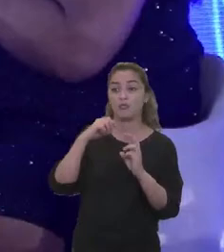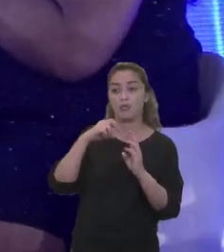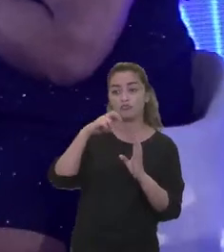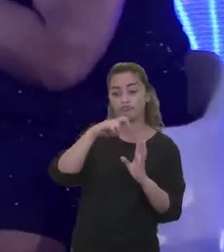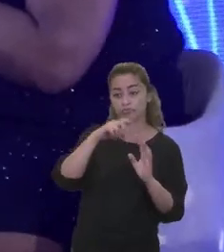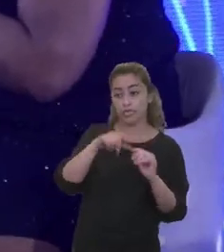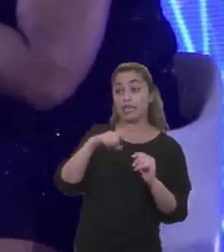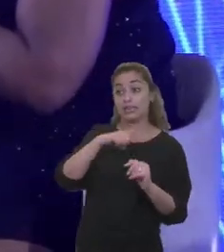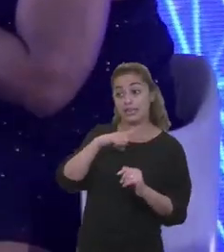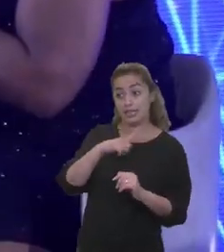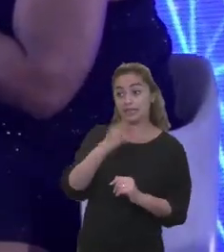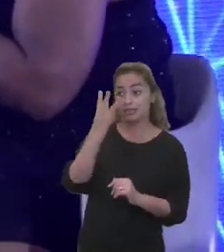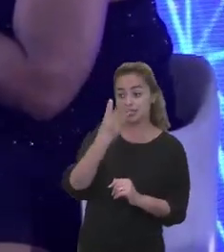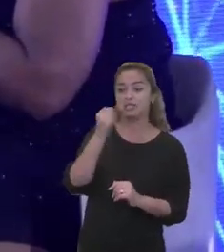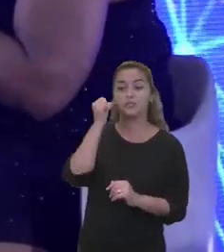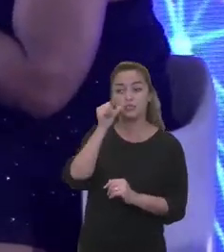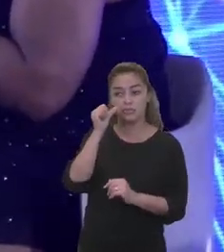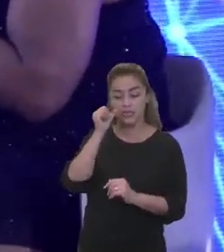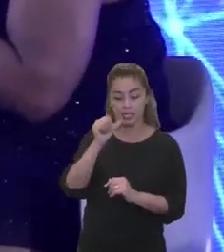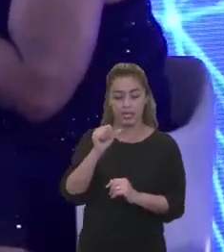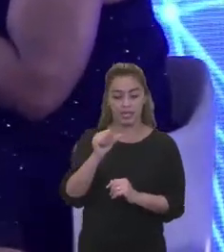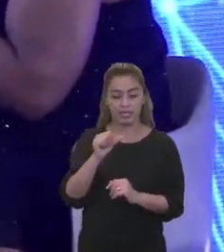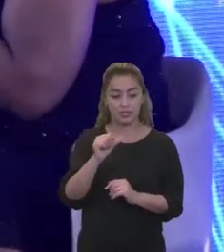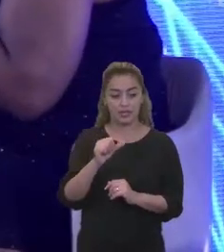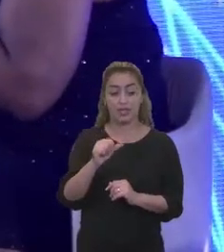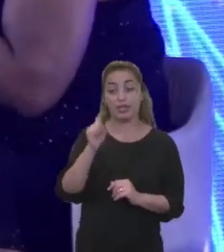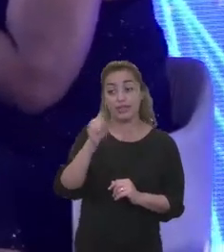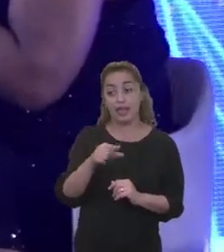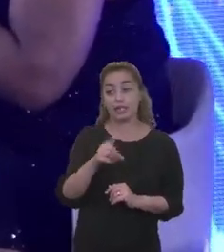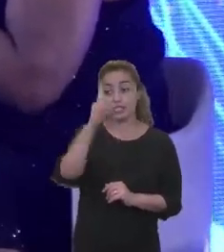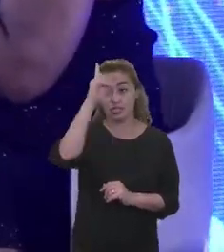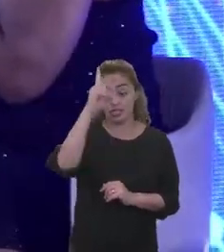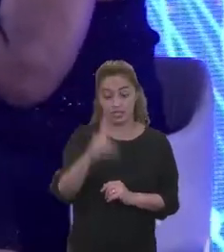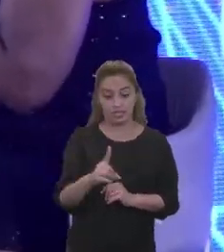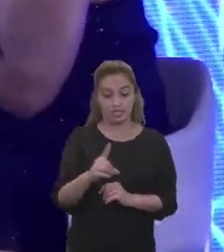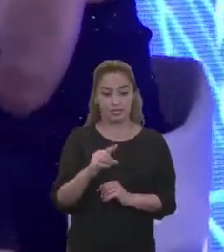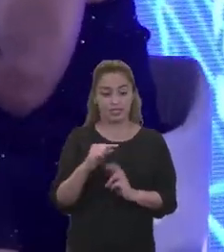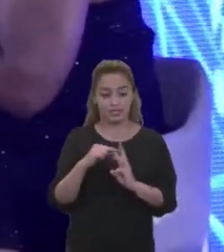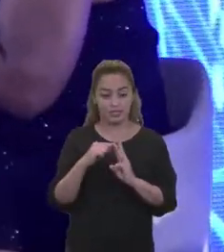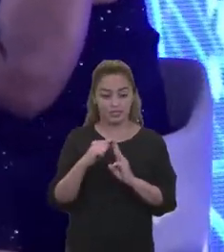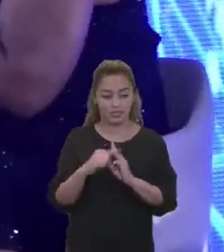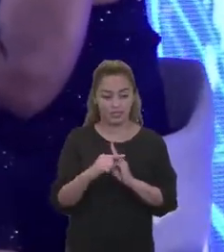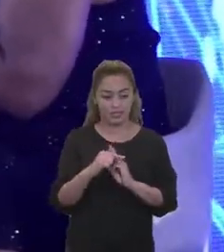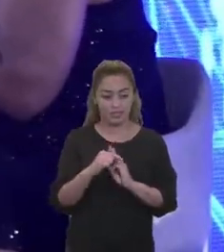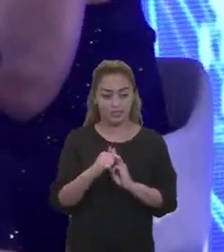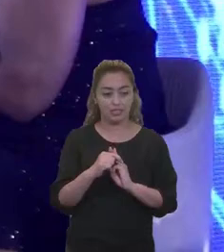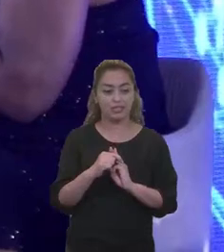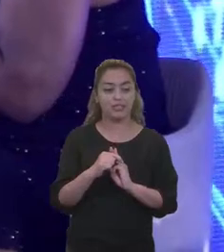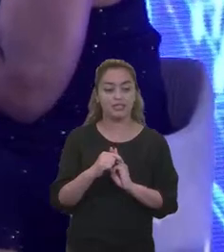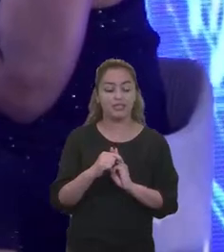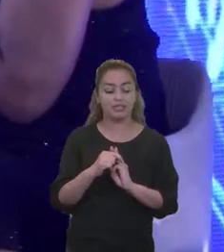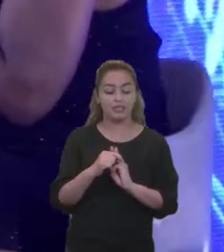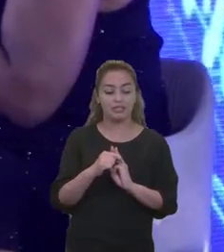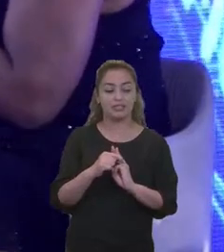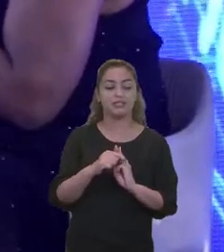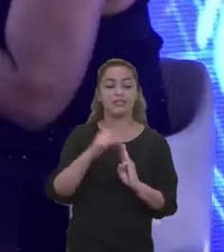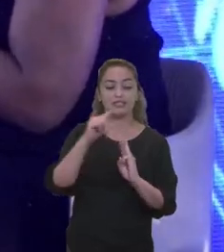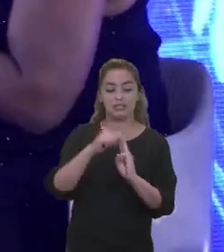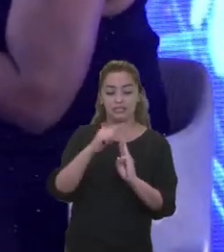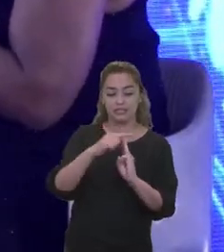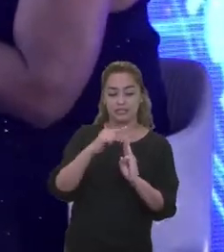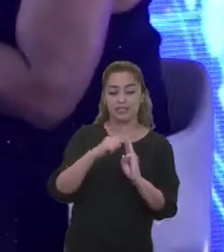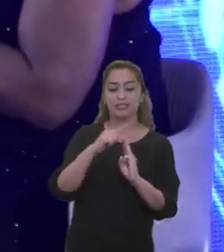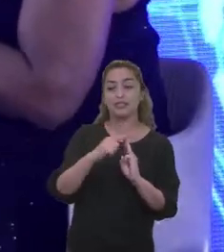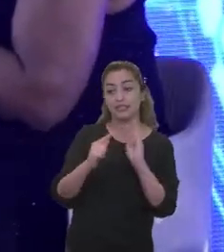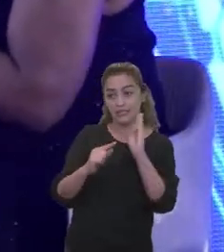we have three, in the board we have three women, and in the directorship, three women and how many? Three women and